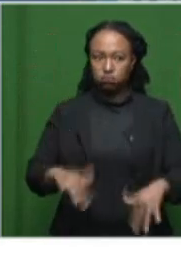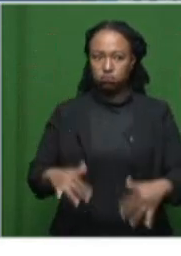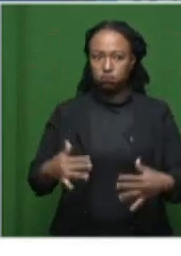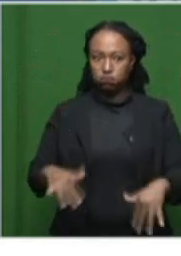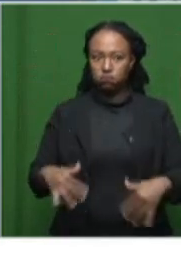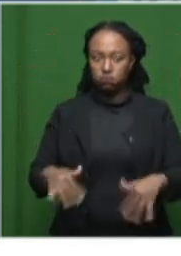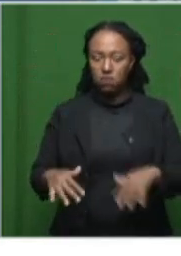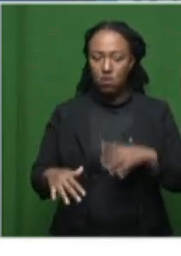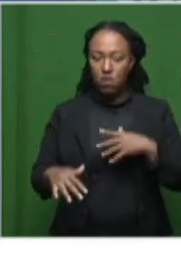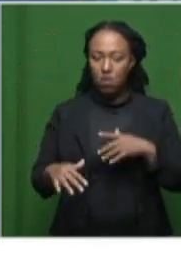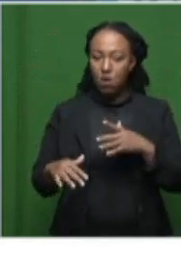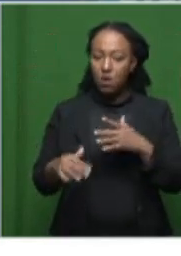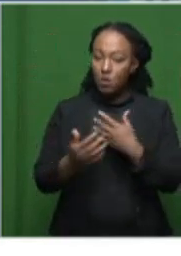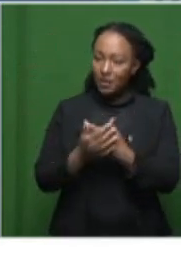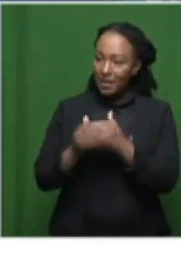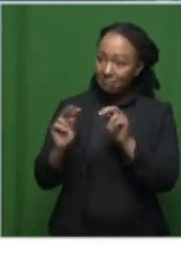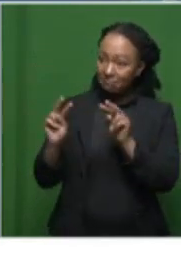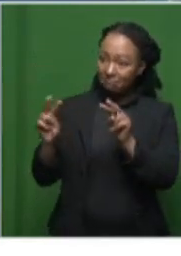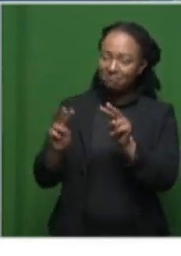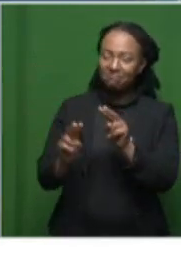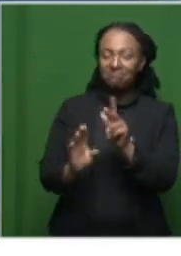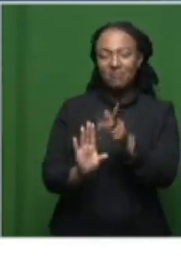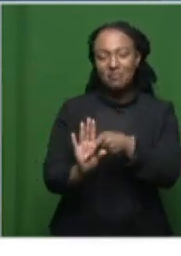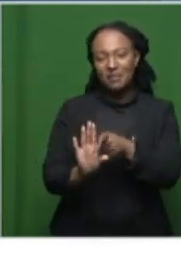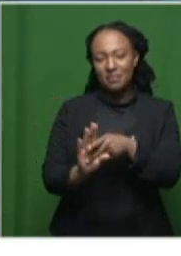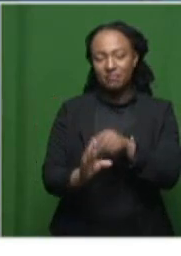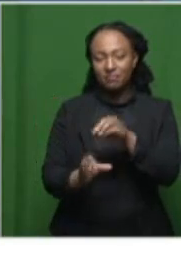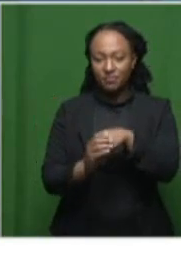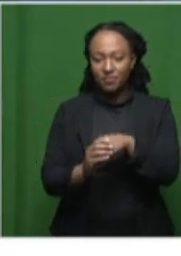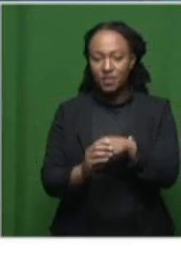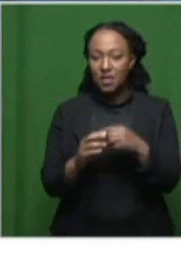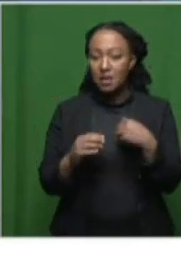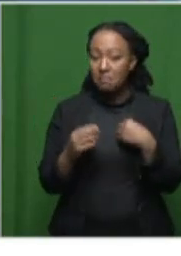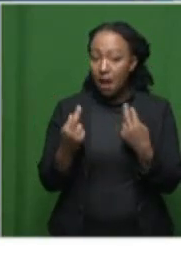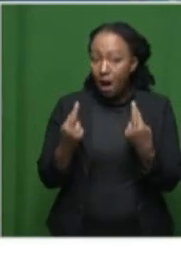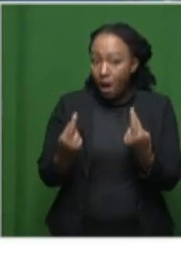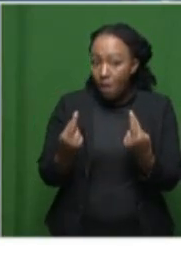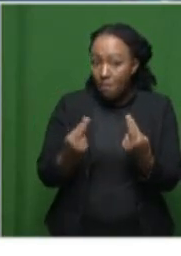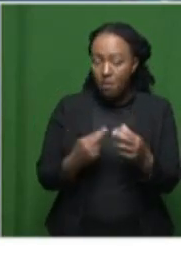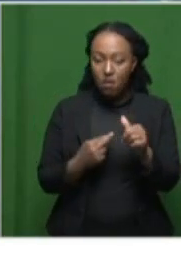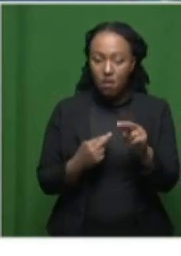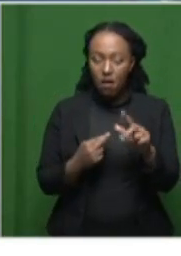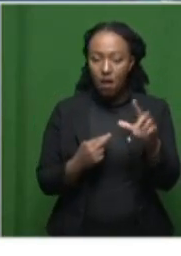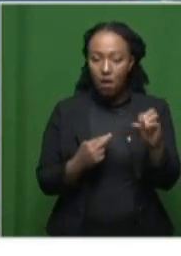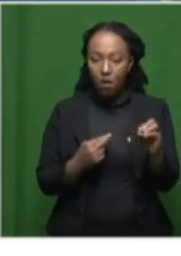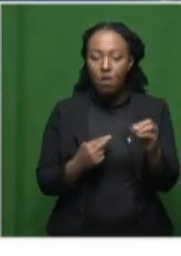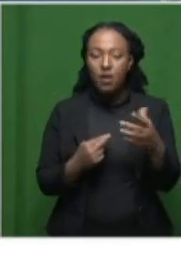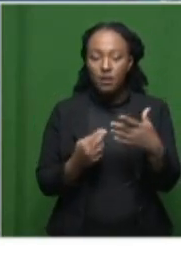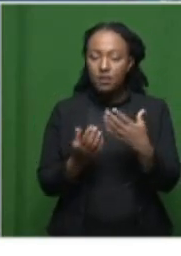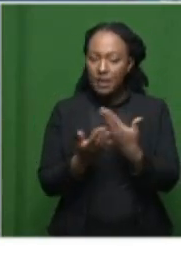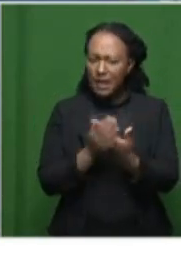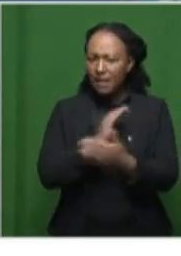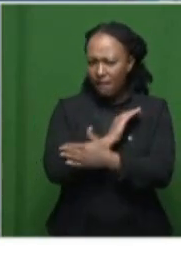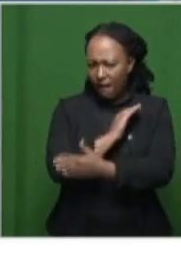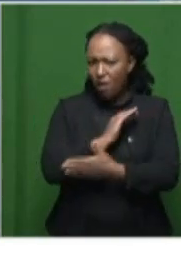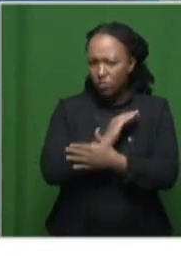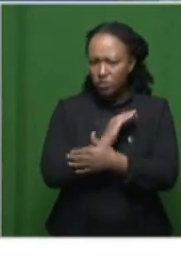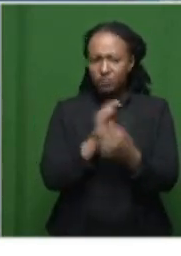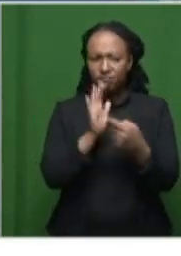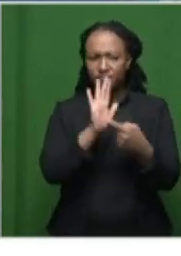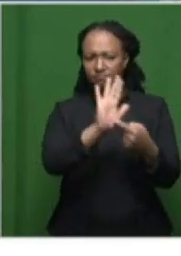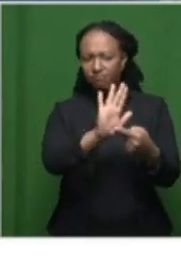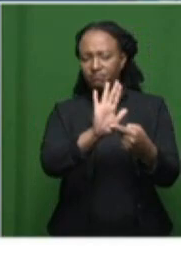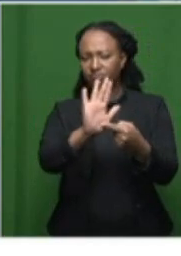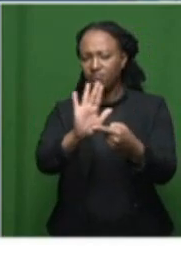hopefully you'll have an opportunity to actually participate. I'm hoping Anglo will take this around the country, because you sit in